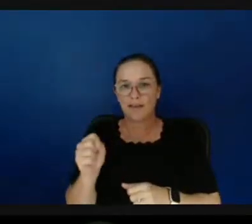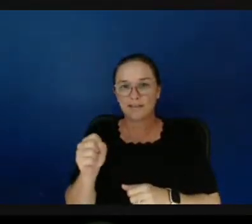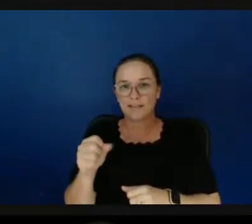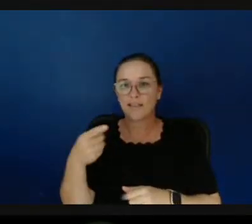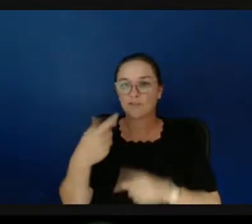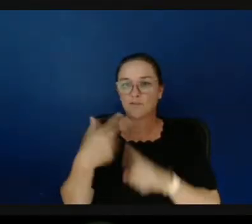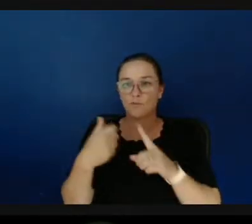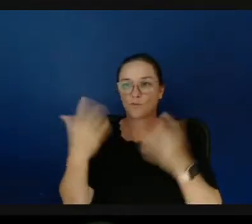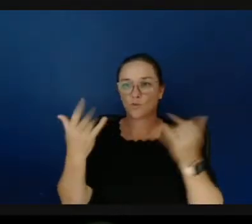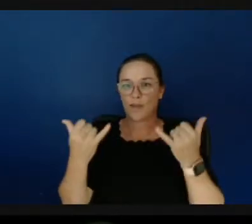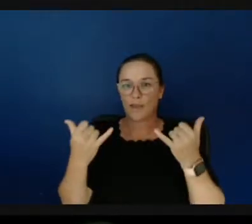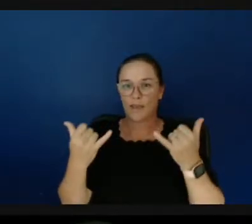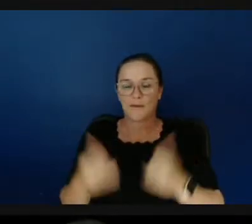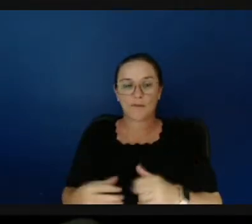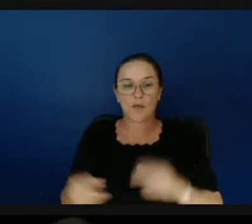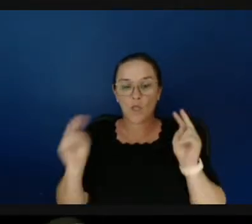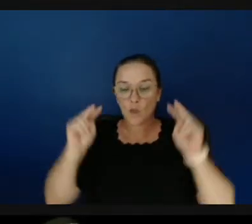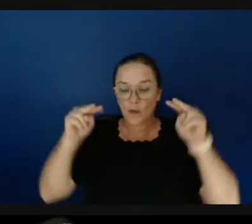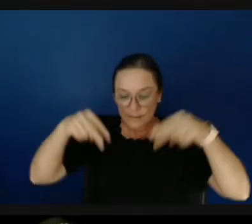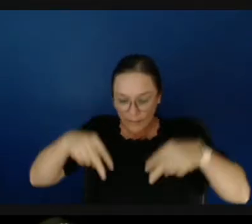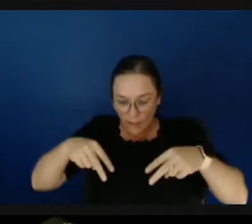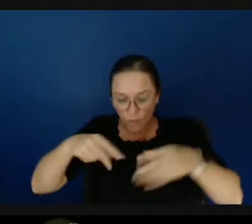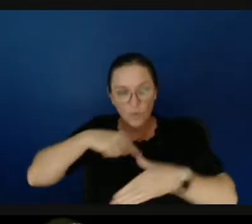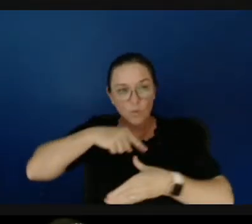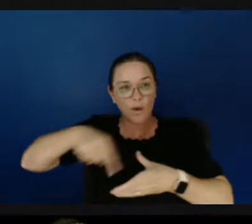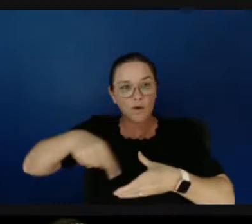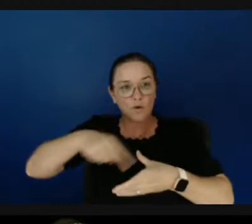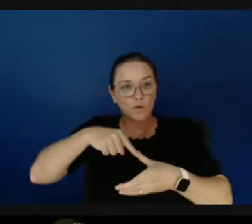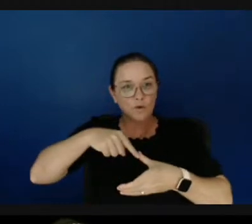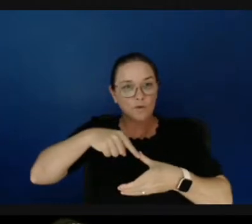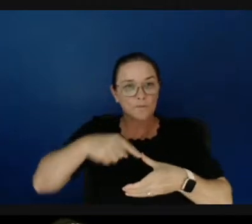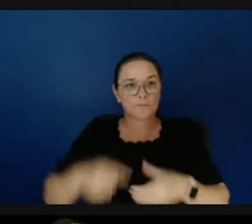today, looking down into the crater here.